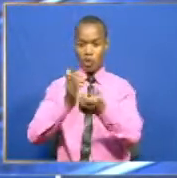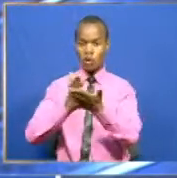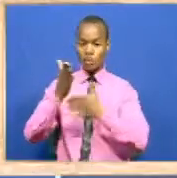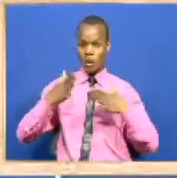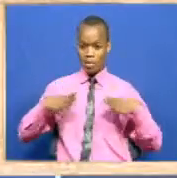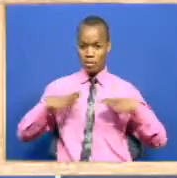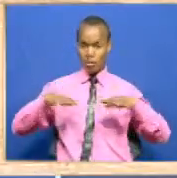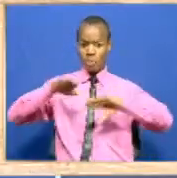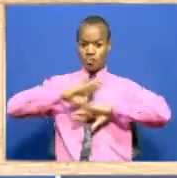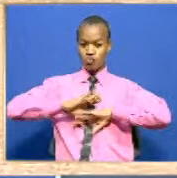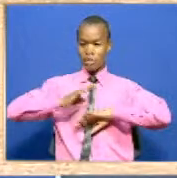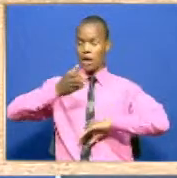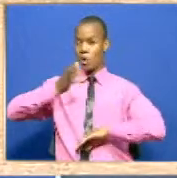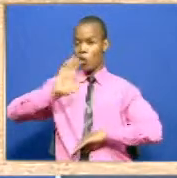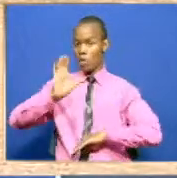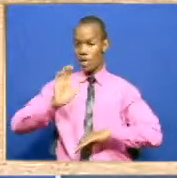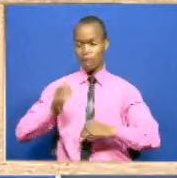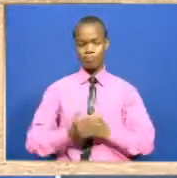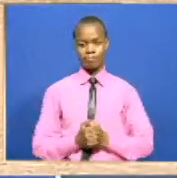water.